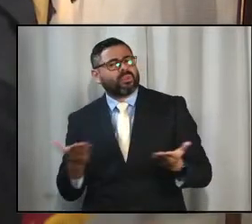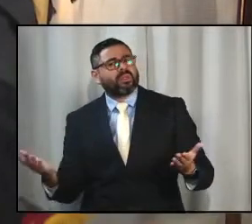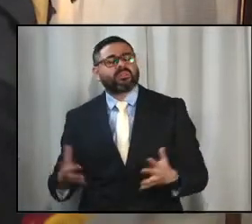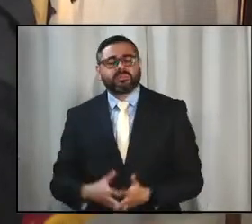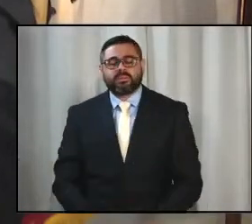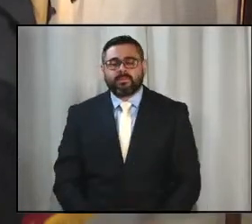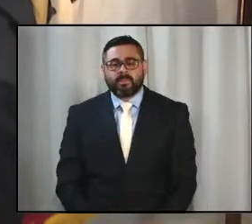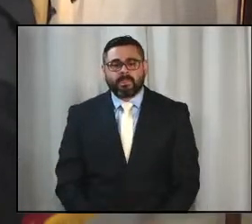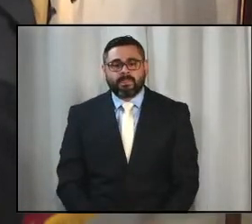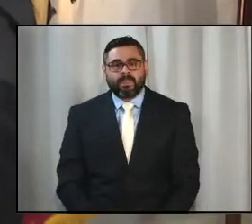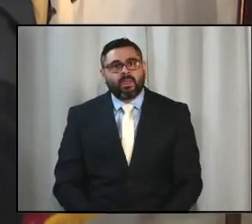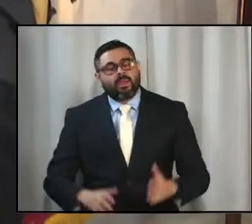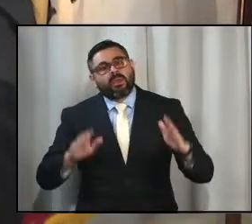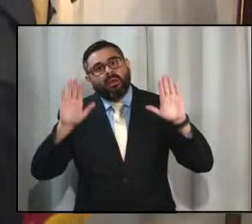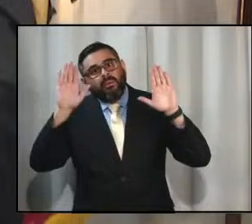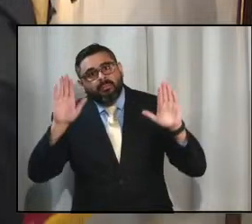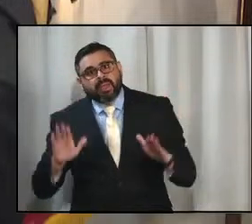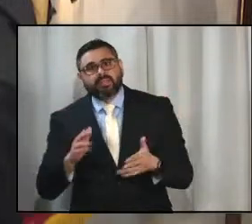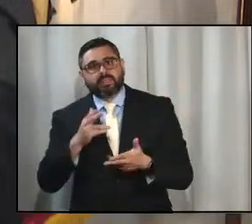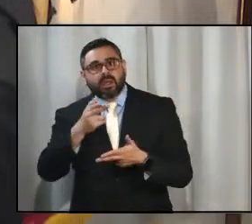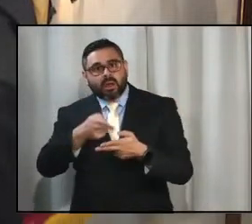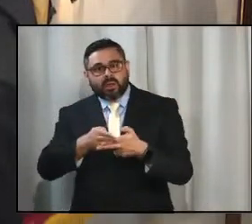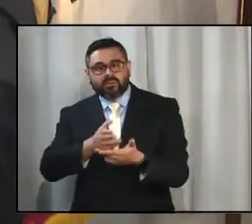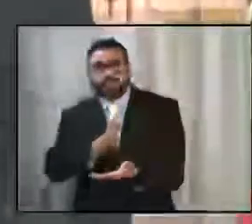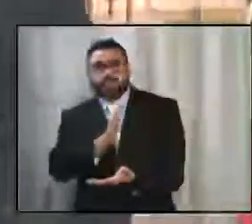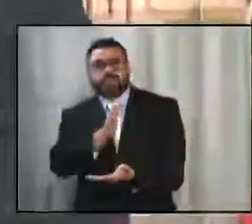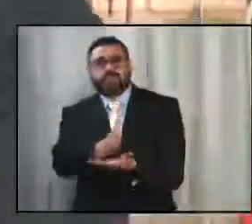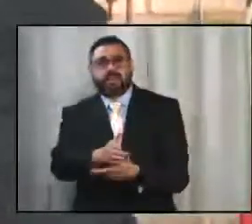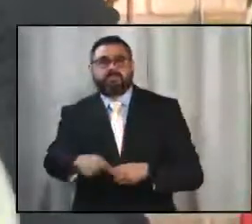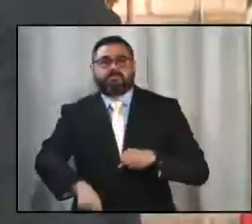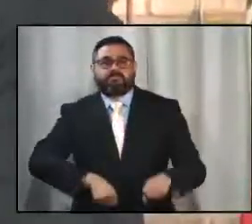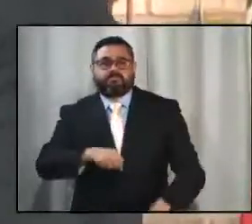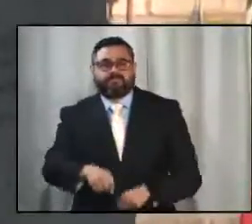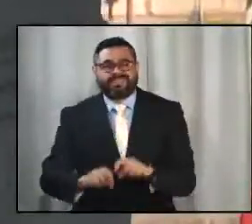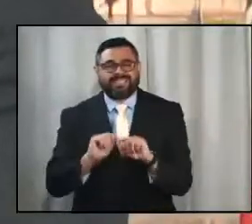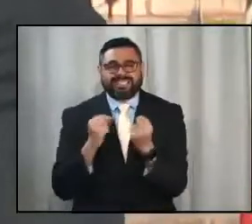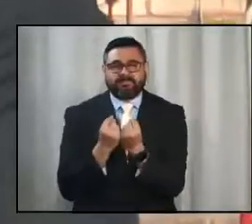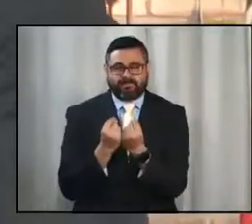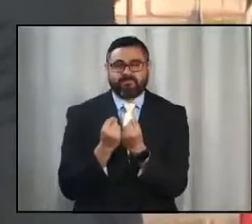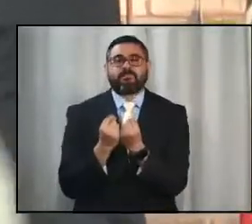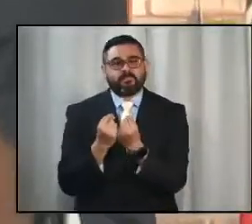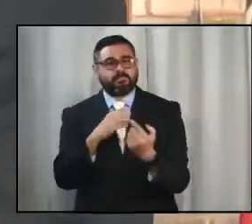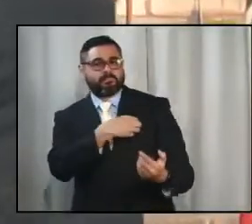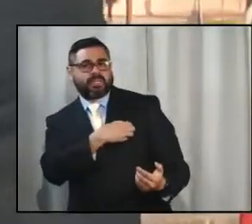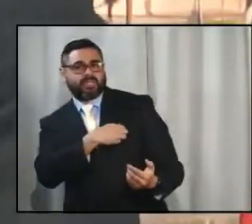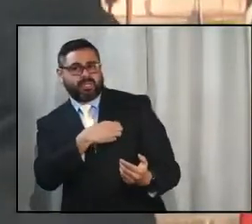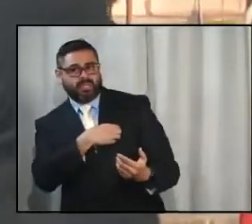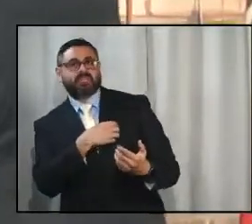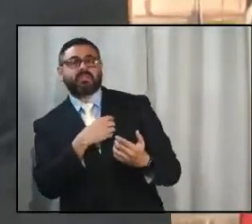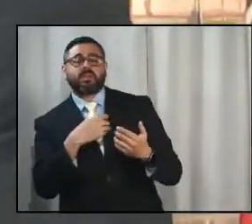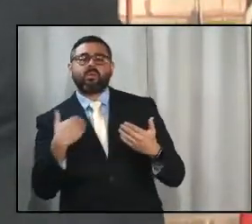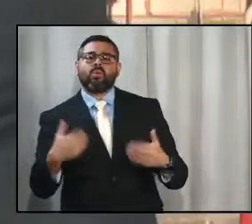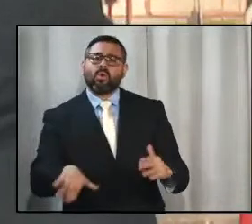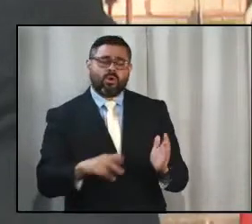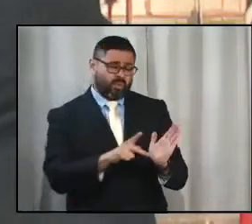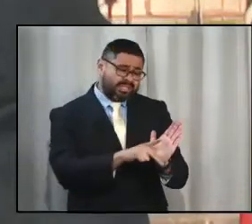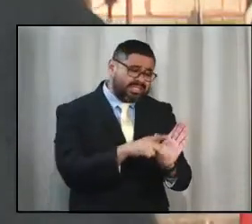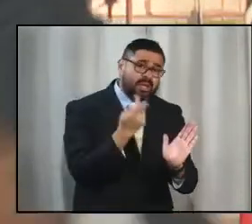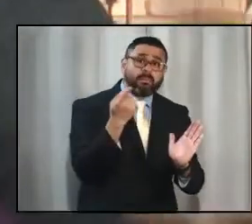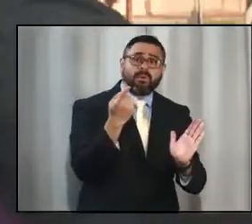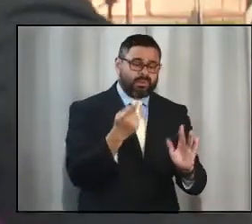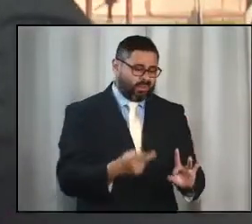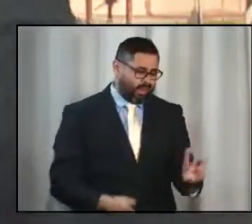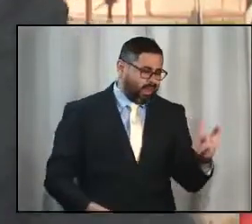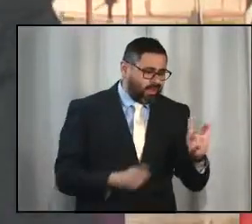So it's great that we have the STOP team. I think that's incredible. And that the council, in partnership, we doubled the quality of life. I can tell you, as